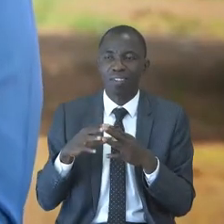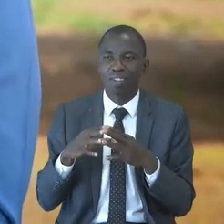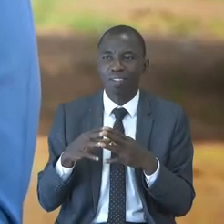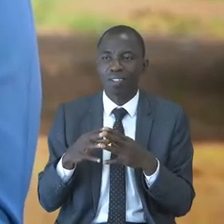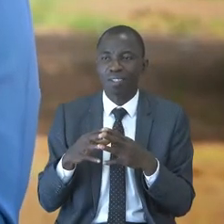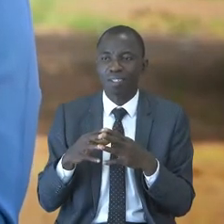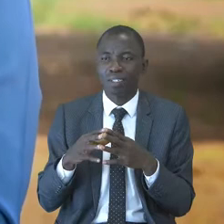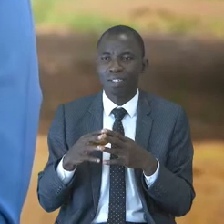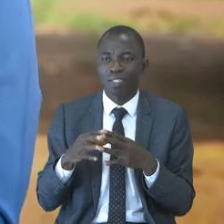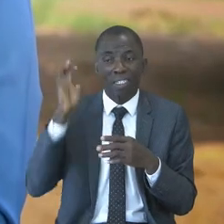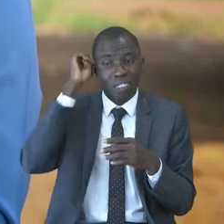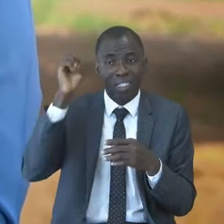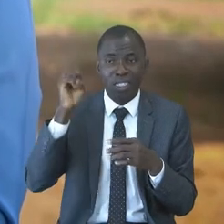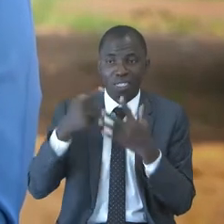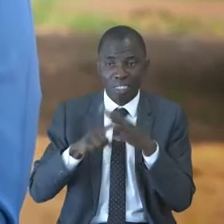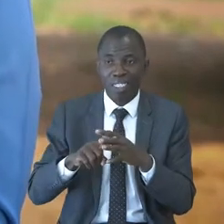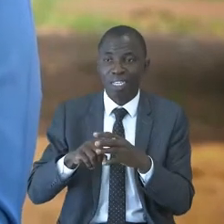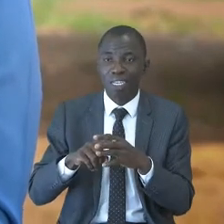I start treatment.